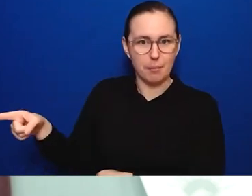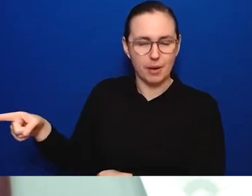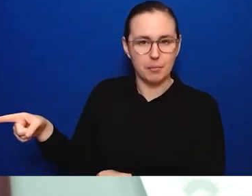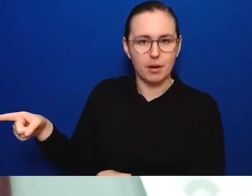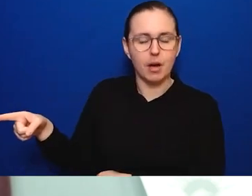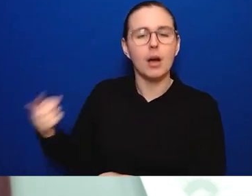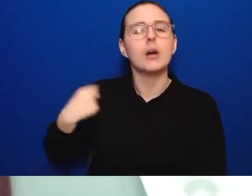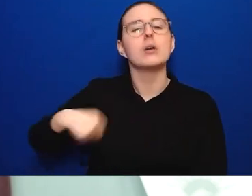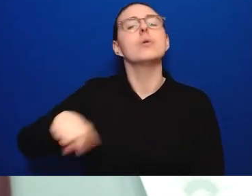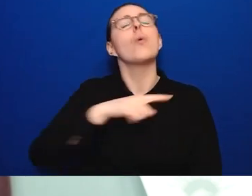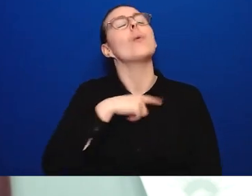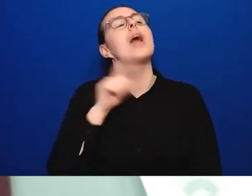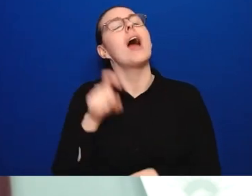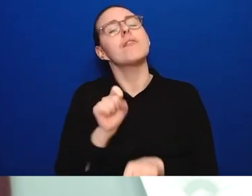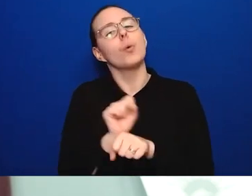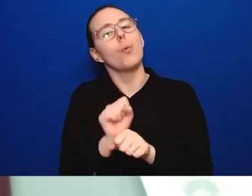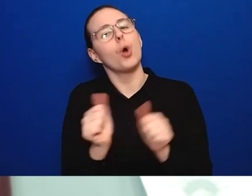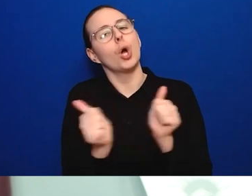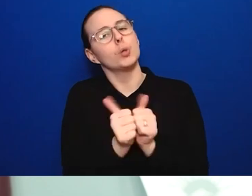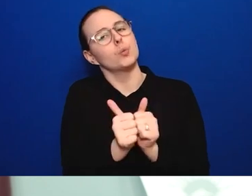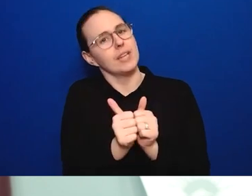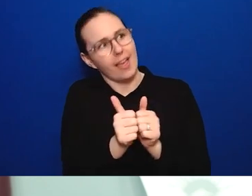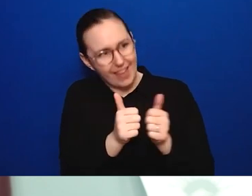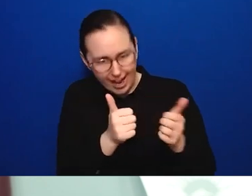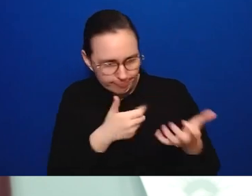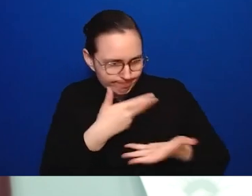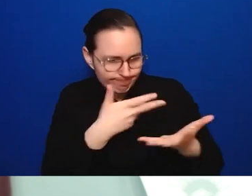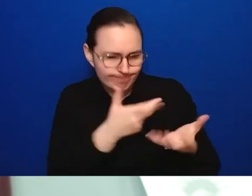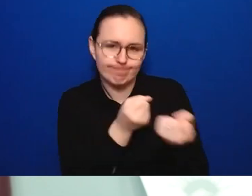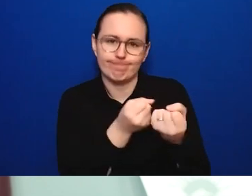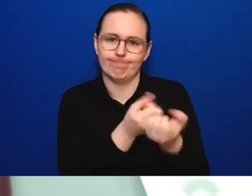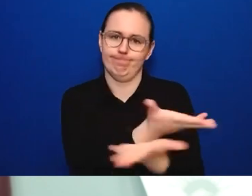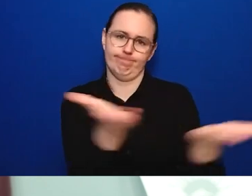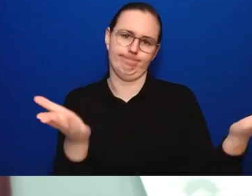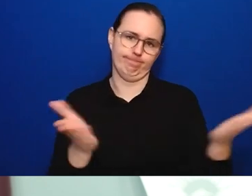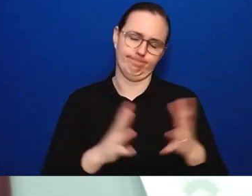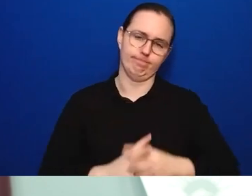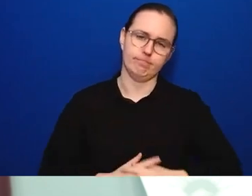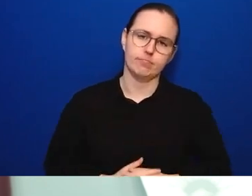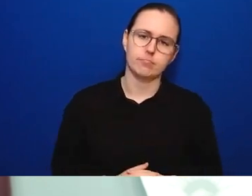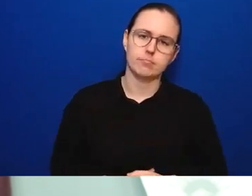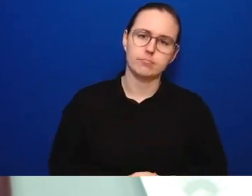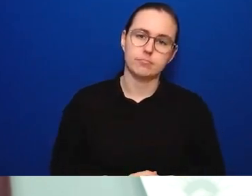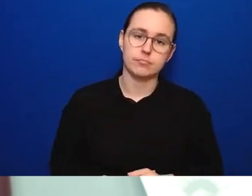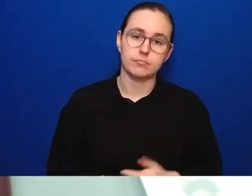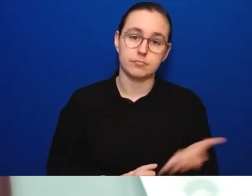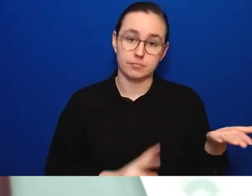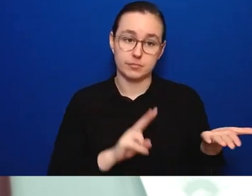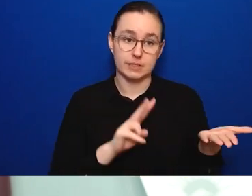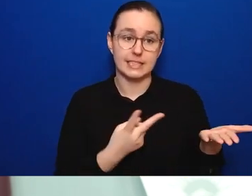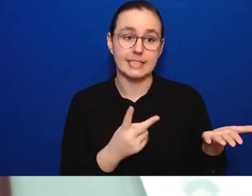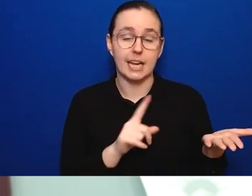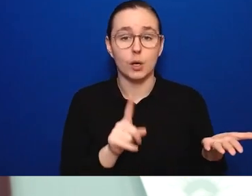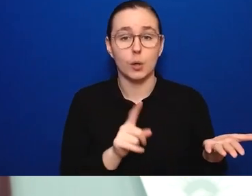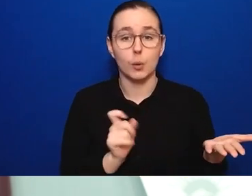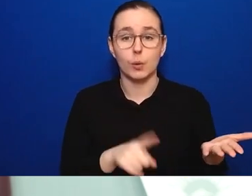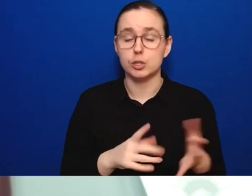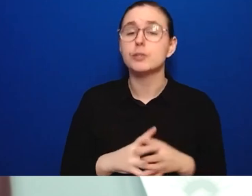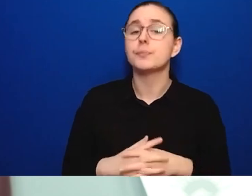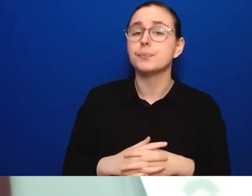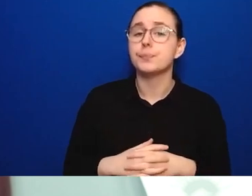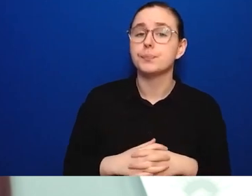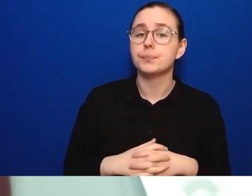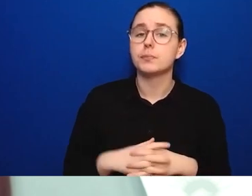Thanks. Binder, do you have a follow-up? I do, and this one is for Minister Farnworth. Just on another topic, just wanted to ask you